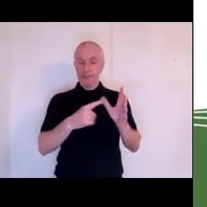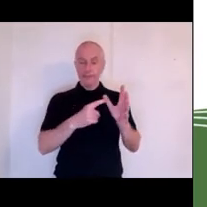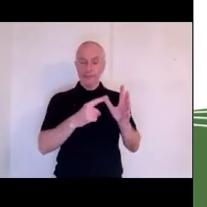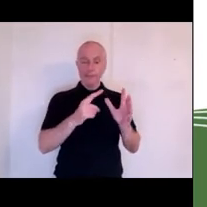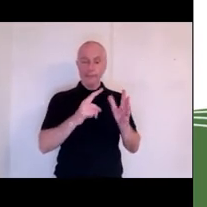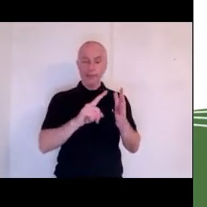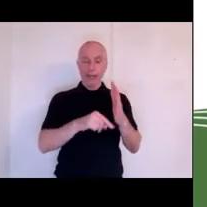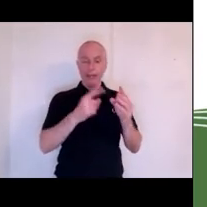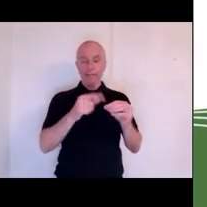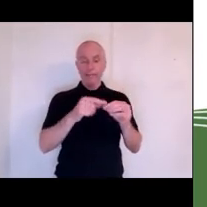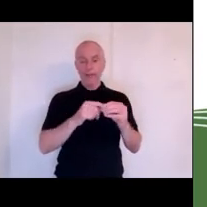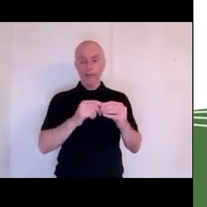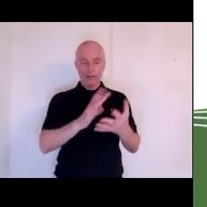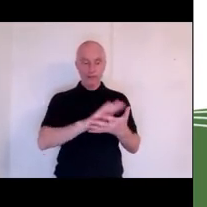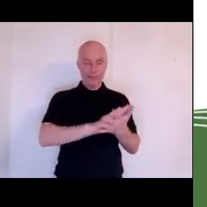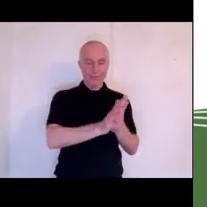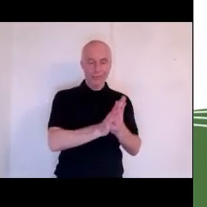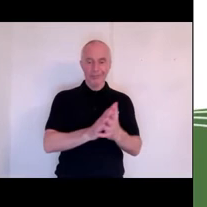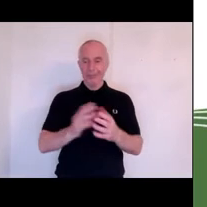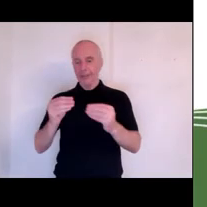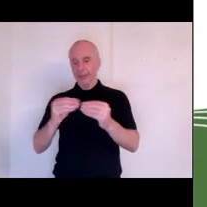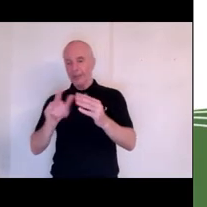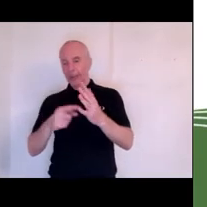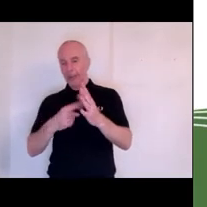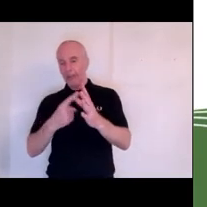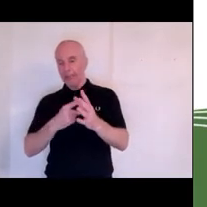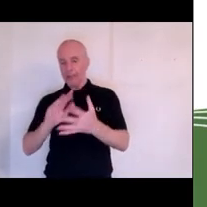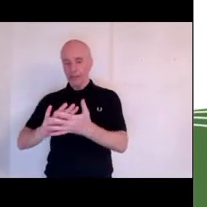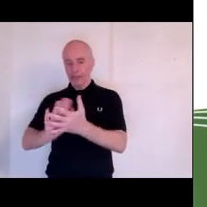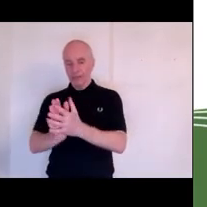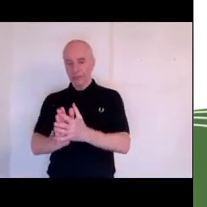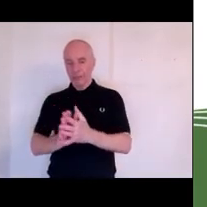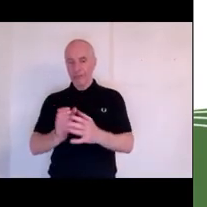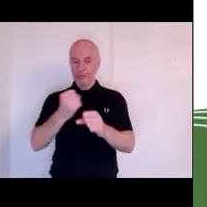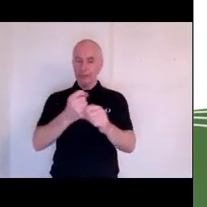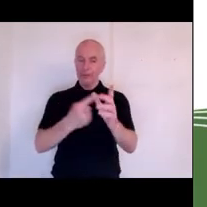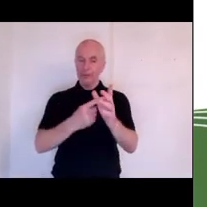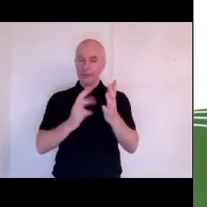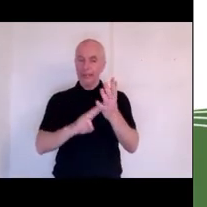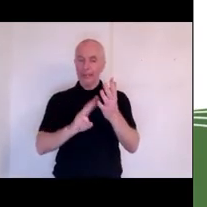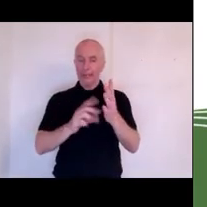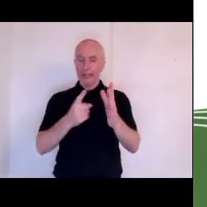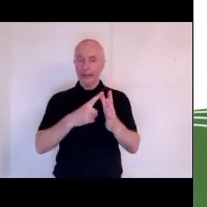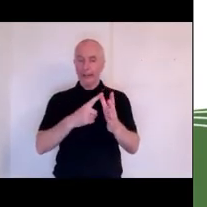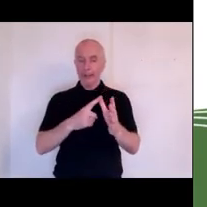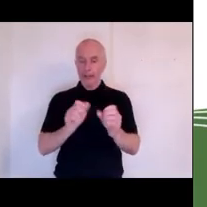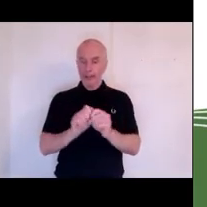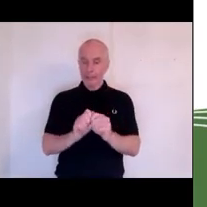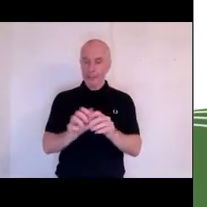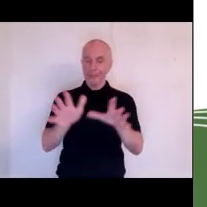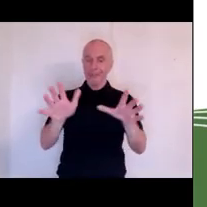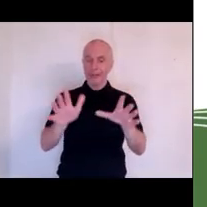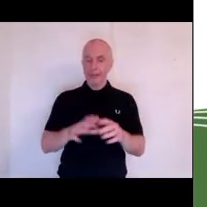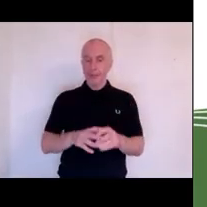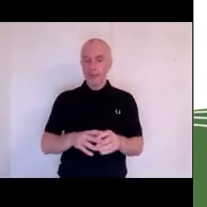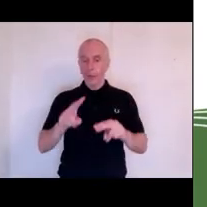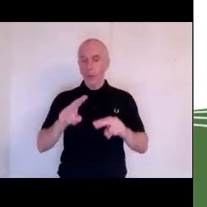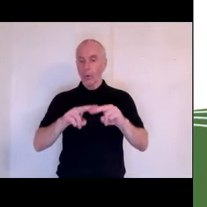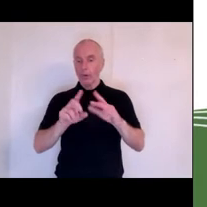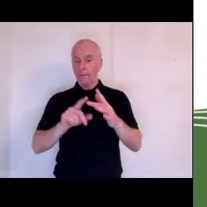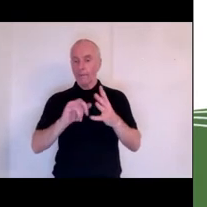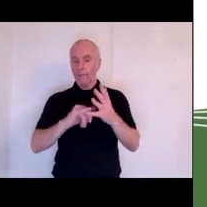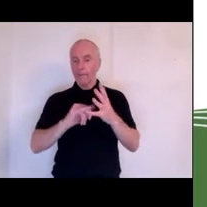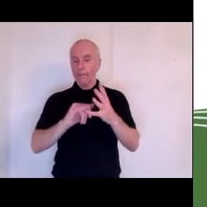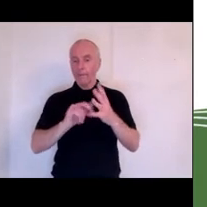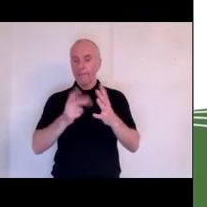beta decay, gamma emission, which you're probably familiar with, or fission events where we get the